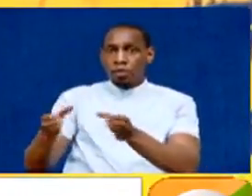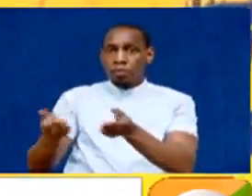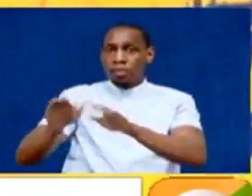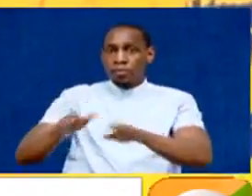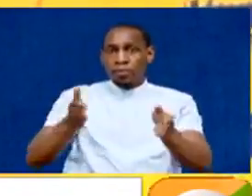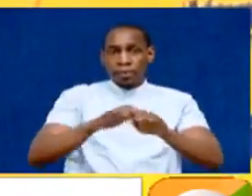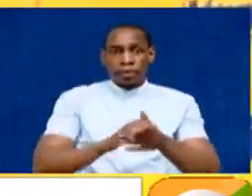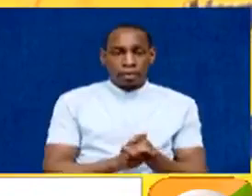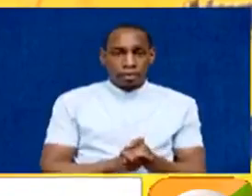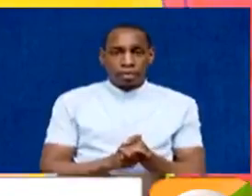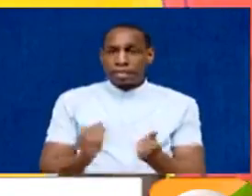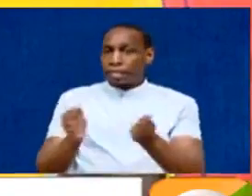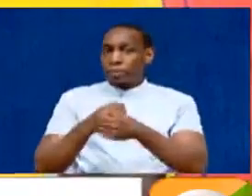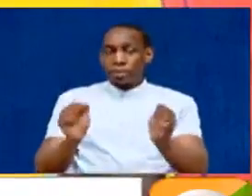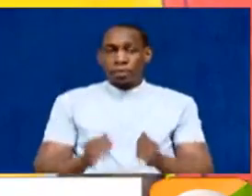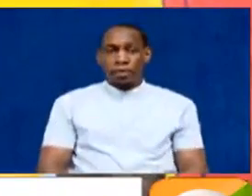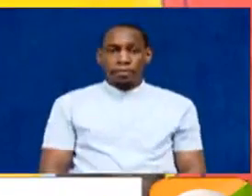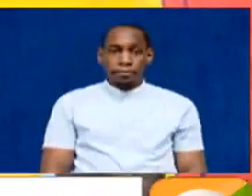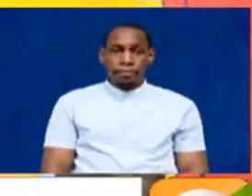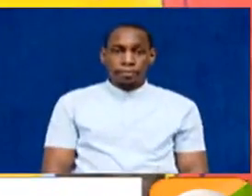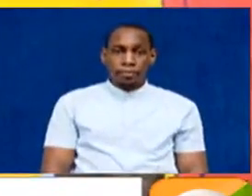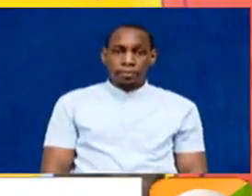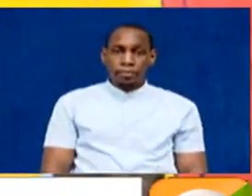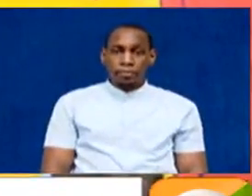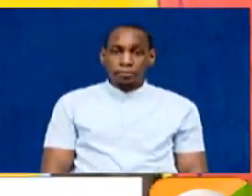parties was out of question.